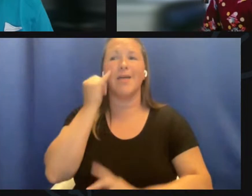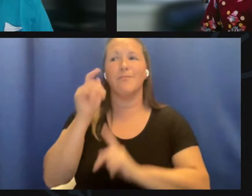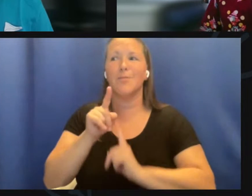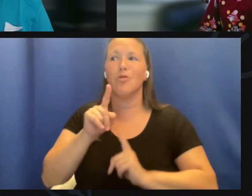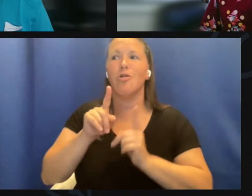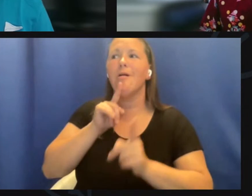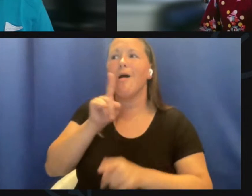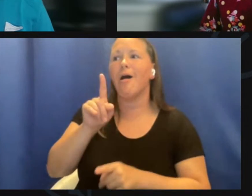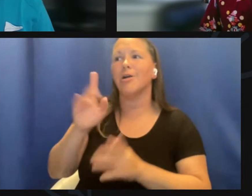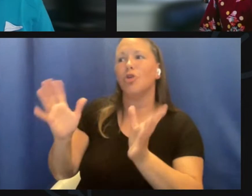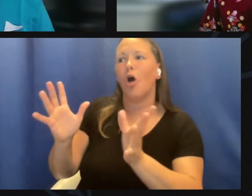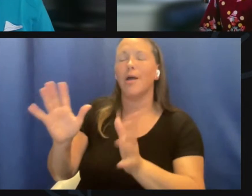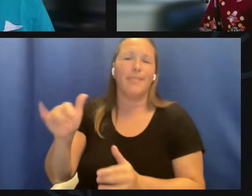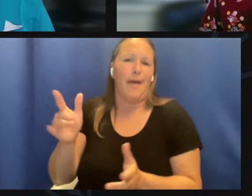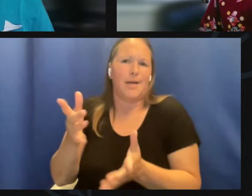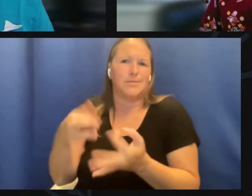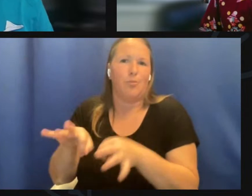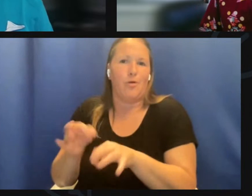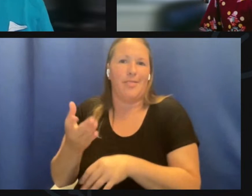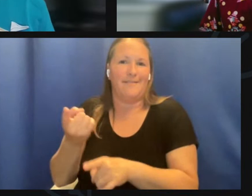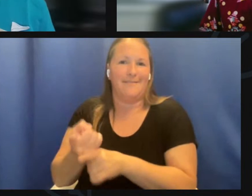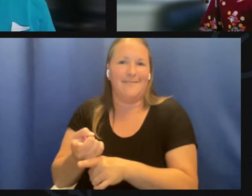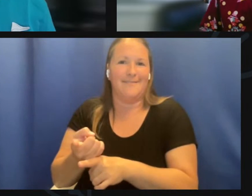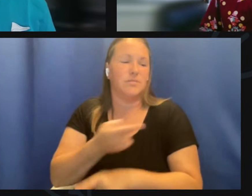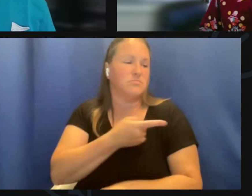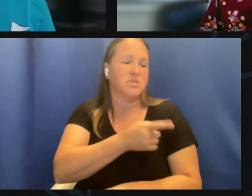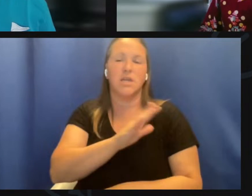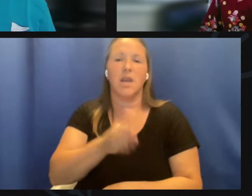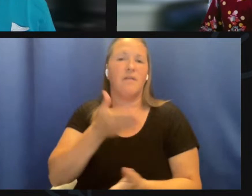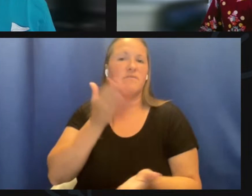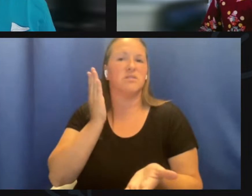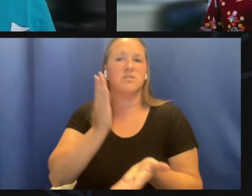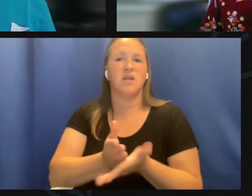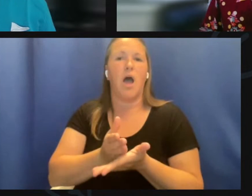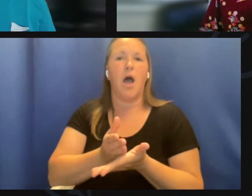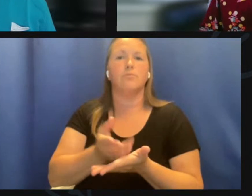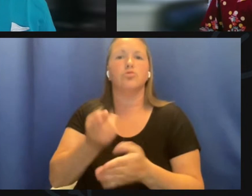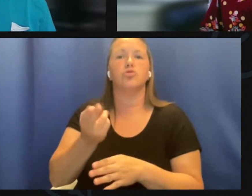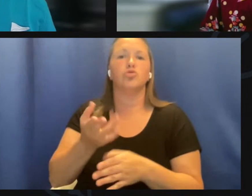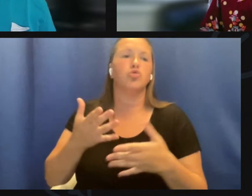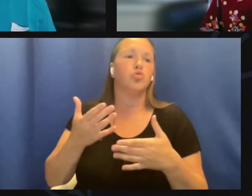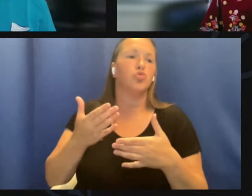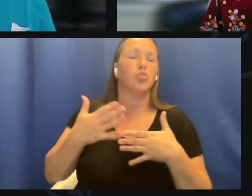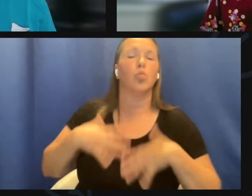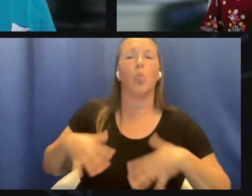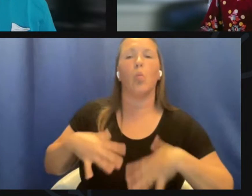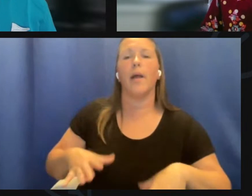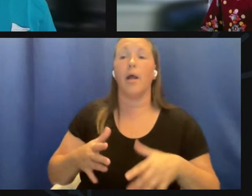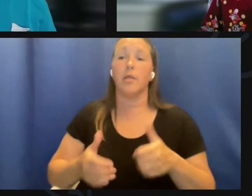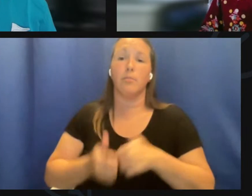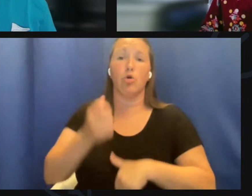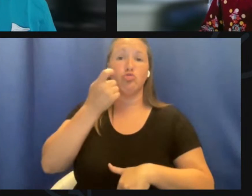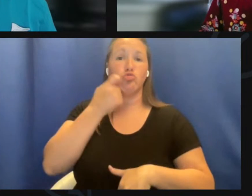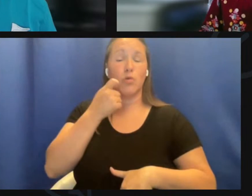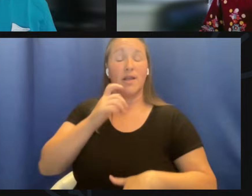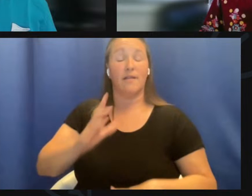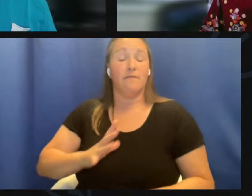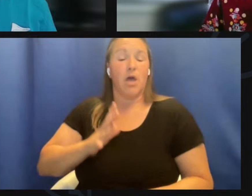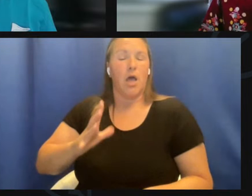counts. She didn't hesitate to wear the latest French fashions, in part given to her by Prince Jerome, which were deemed